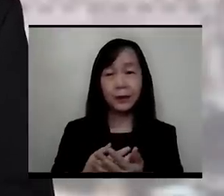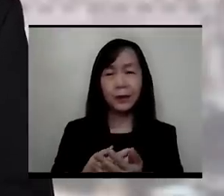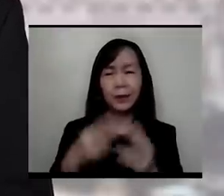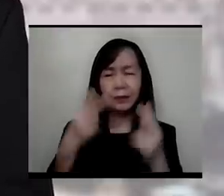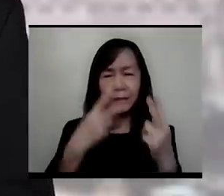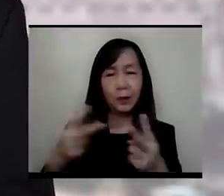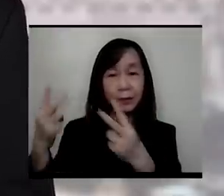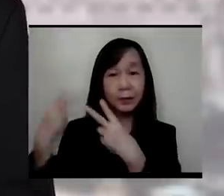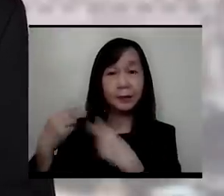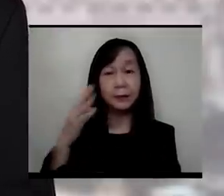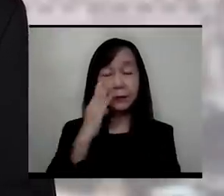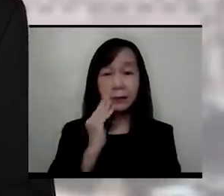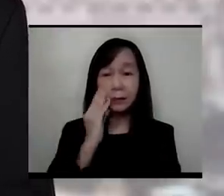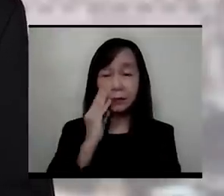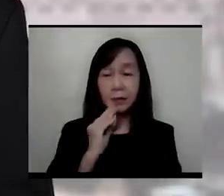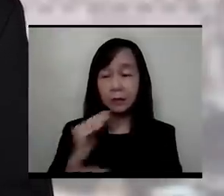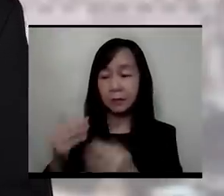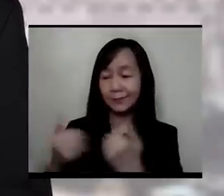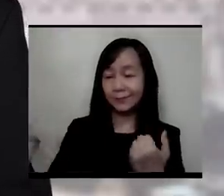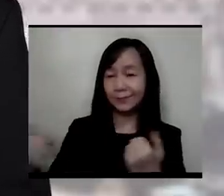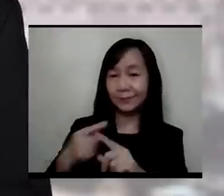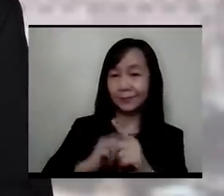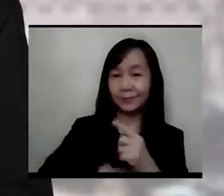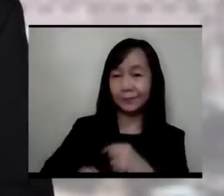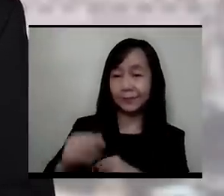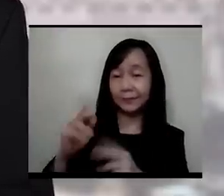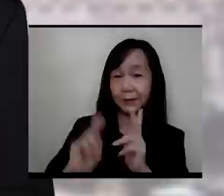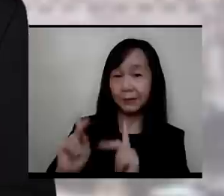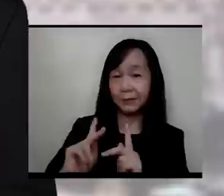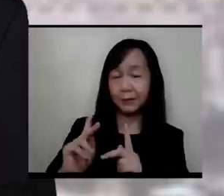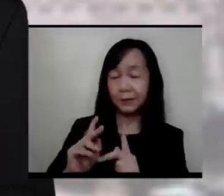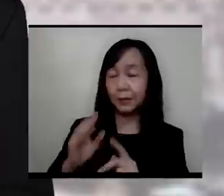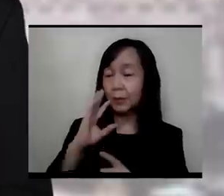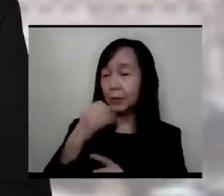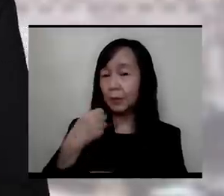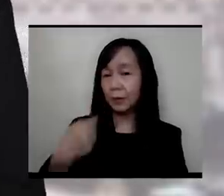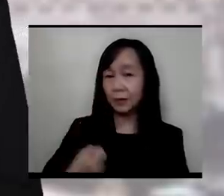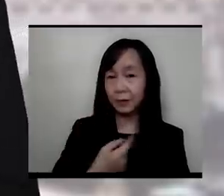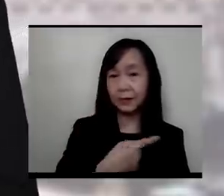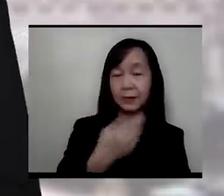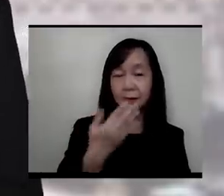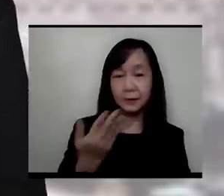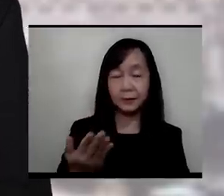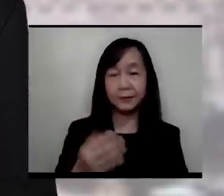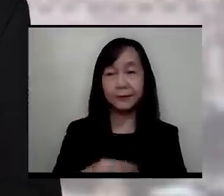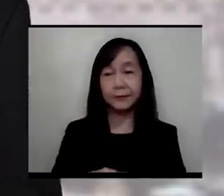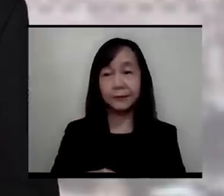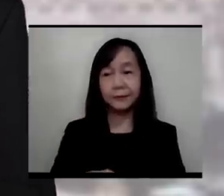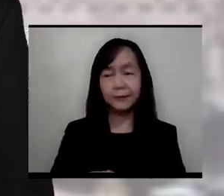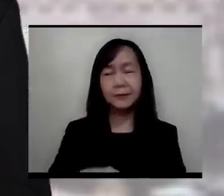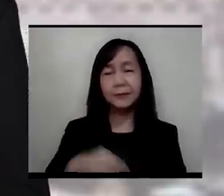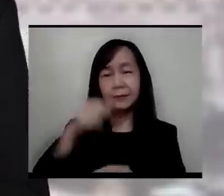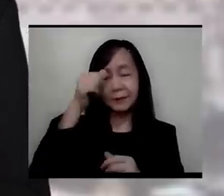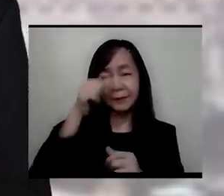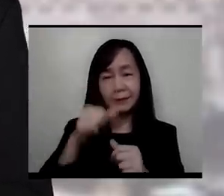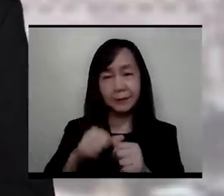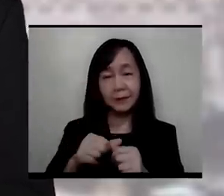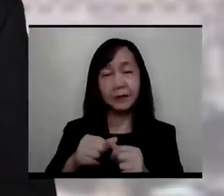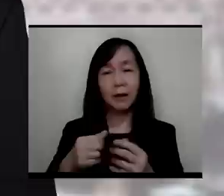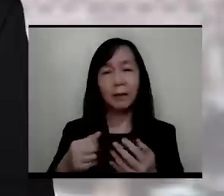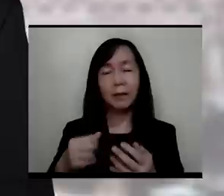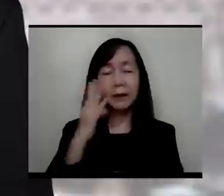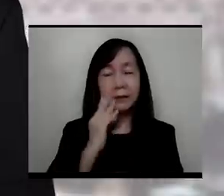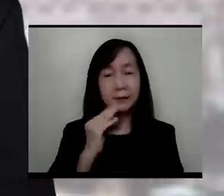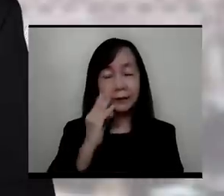Recall When you dissociated yourself From people who have hurt you Alalahanin mo ang mga karanasan